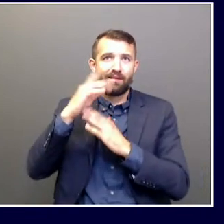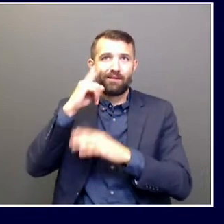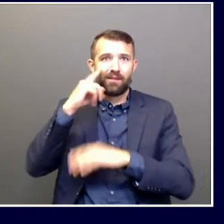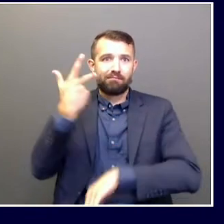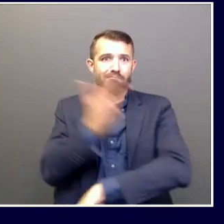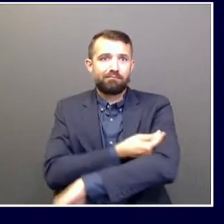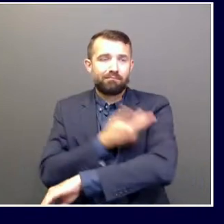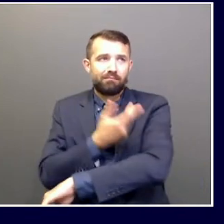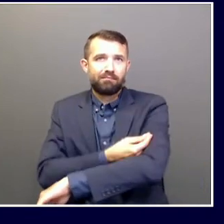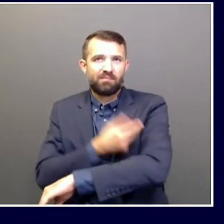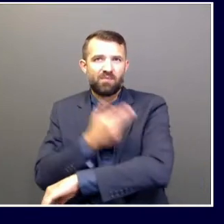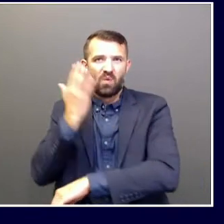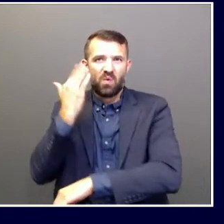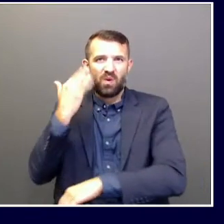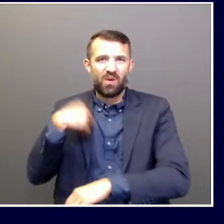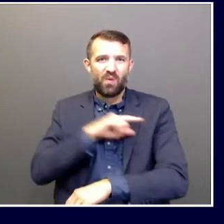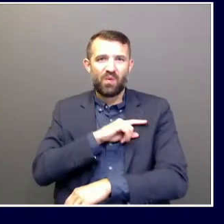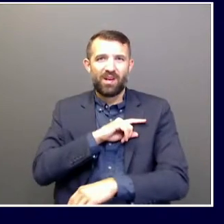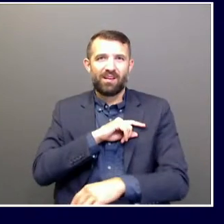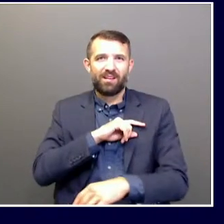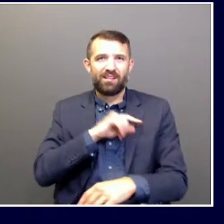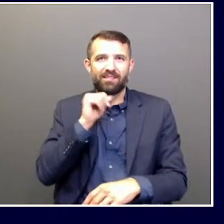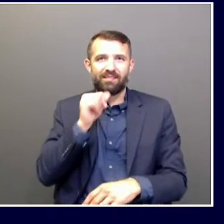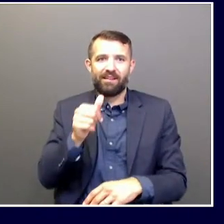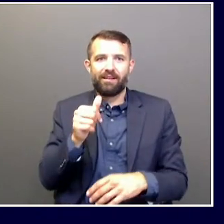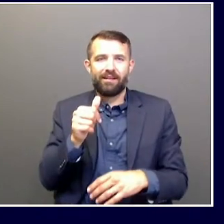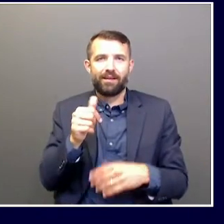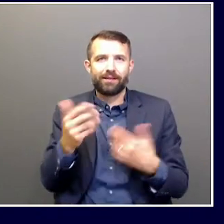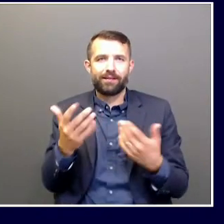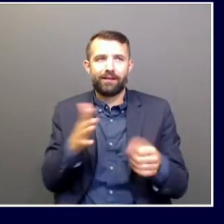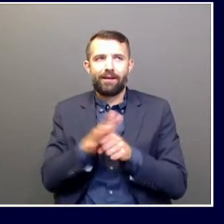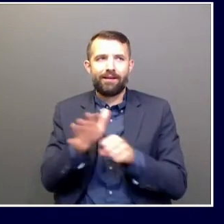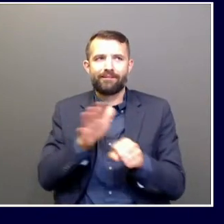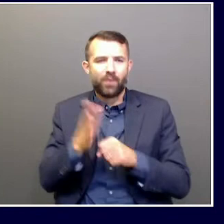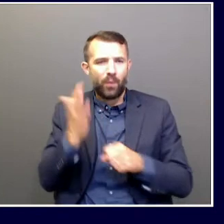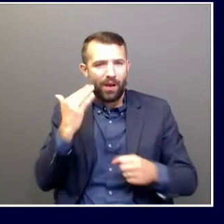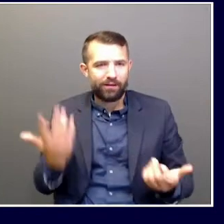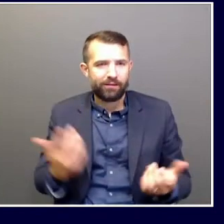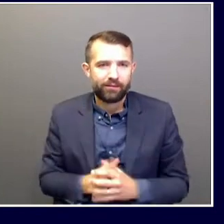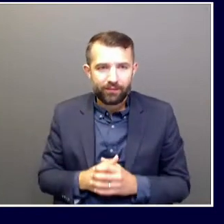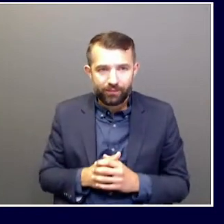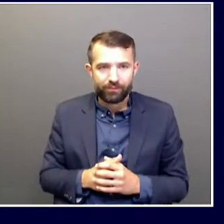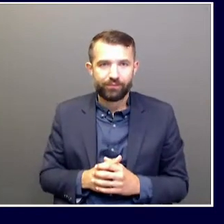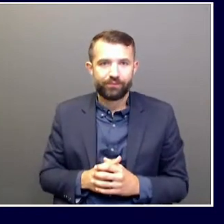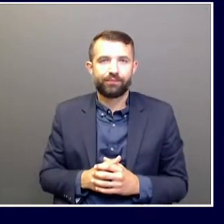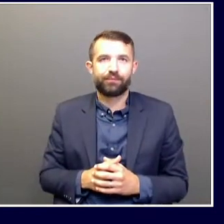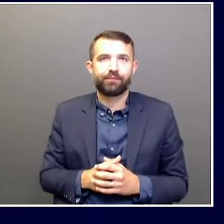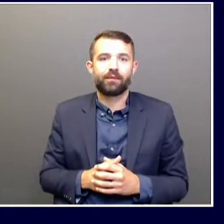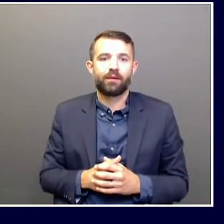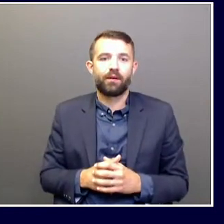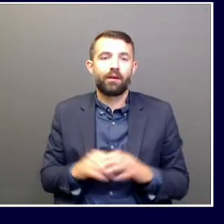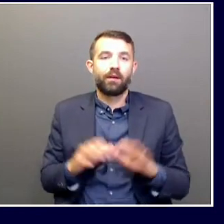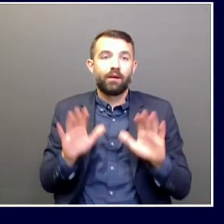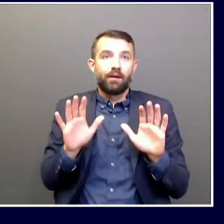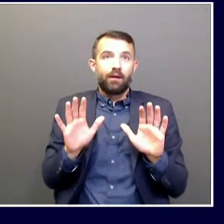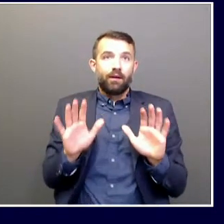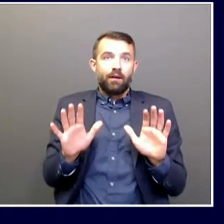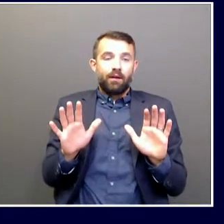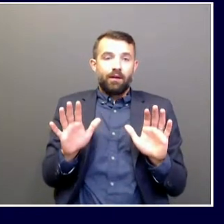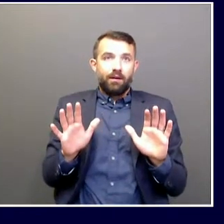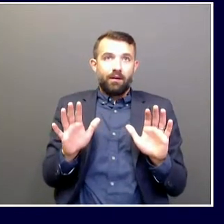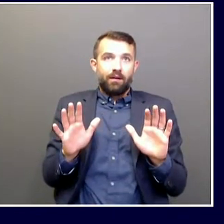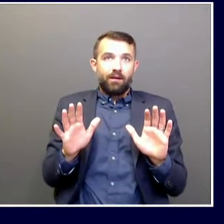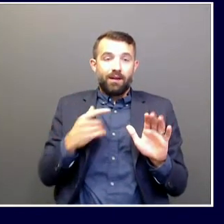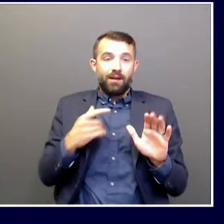Sure. I'll take the latter one, Patrick, first, because there's a bit of math involved there, but then certainly on the former we can expand